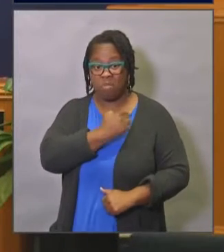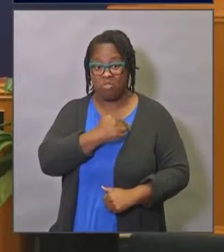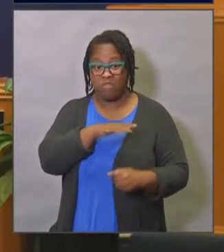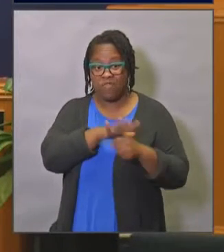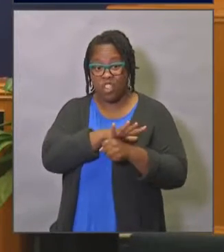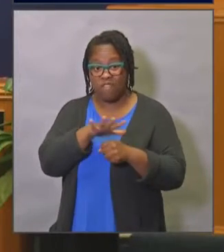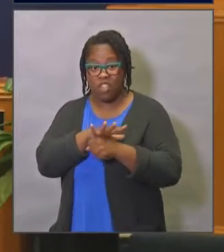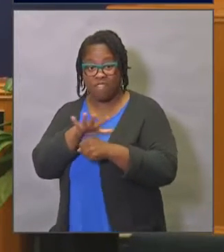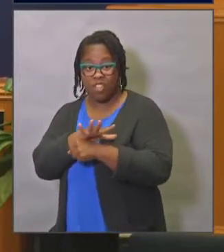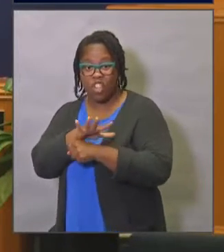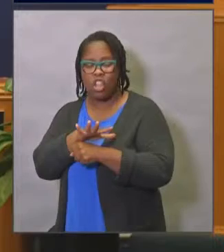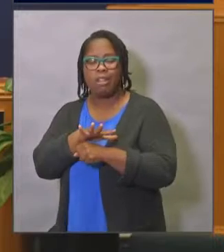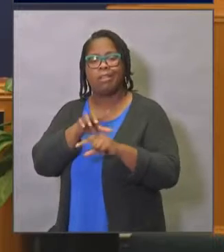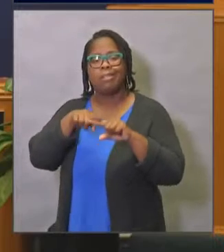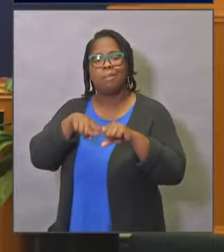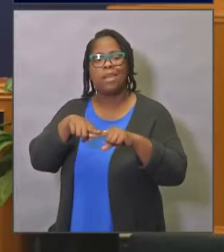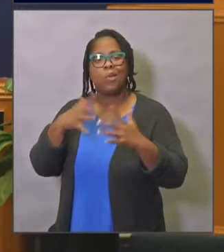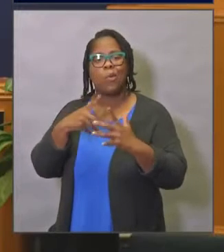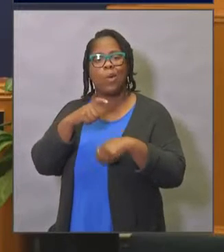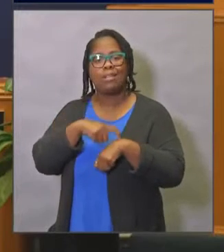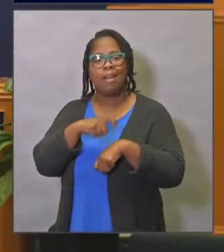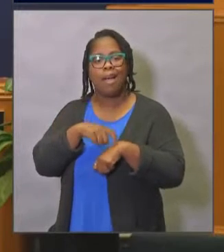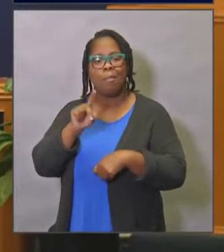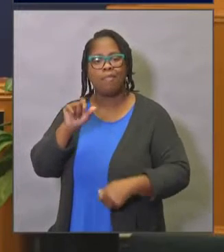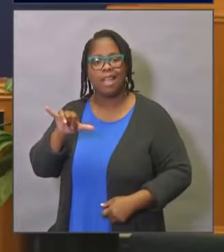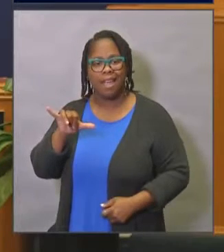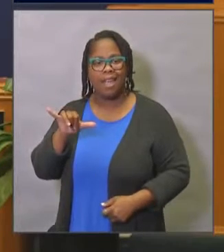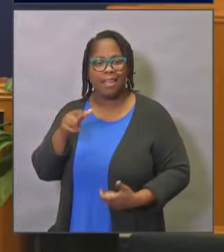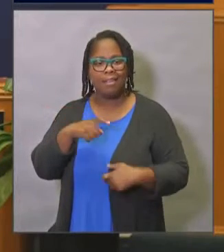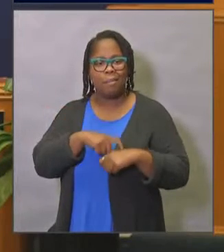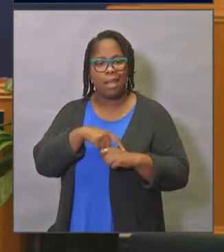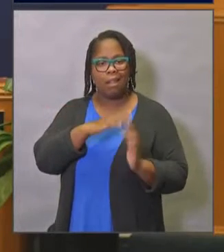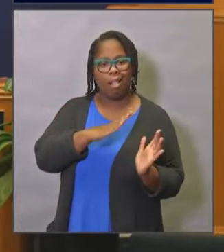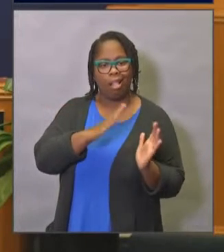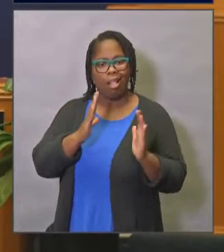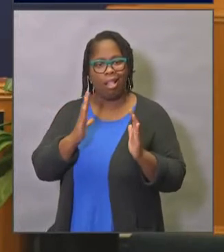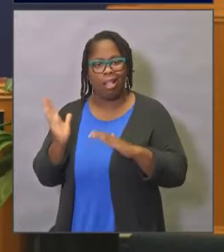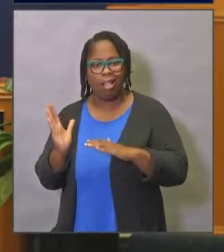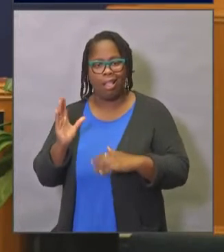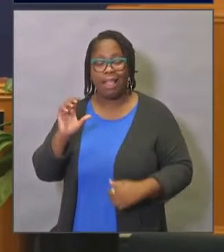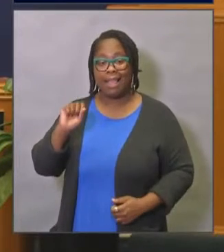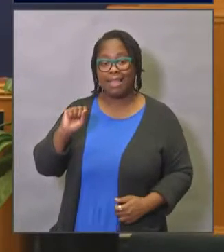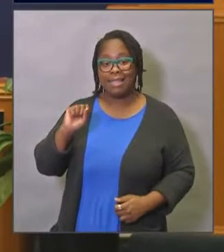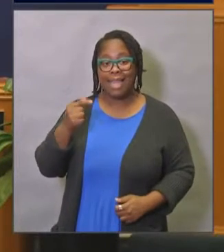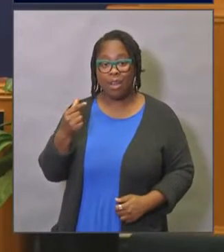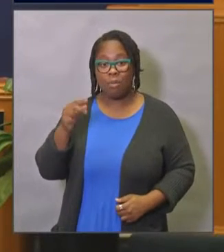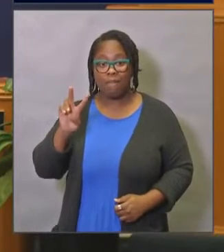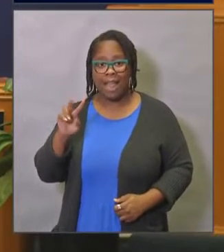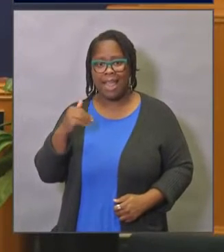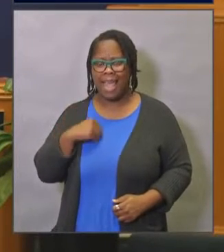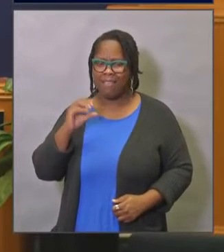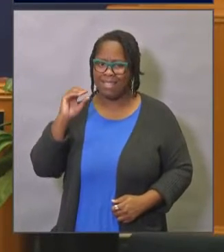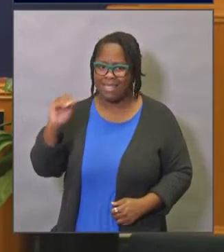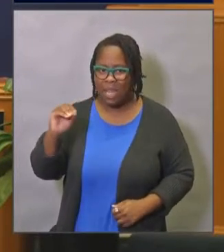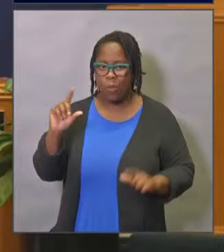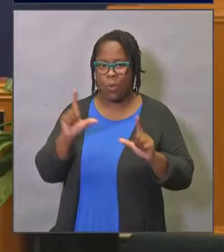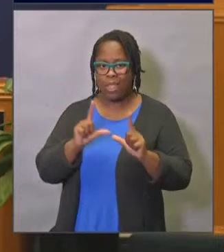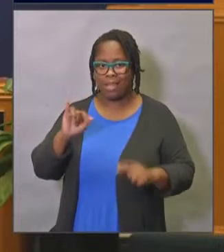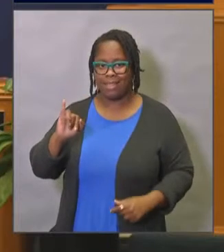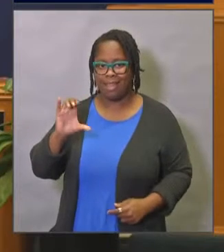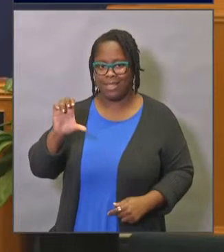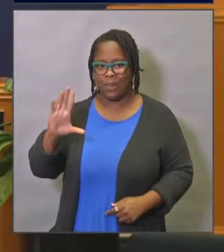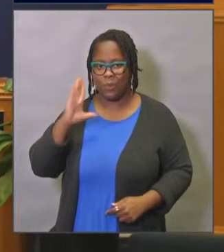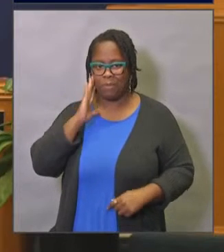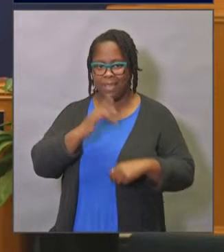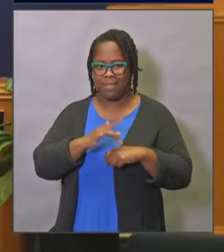on the time of the day? We noticed that the San Gabriel Valley had 0 licensed ICU beds yesterday. How do you deal with